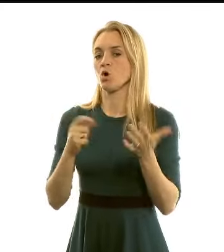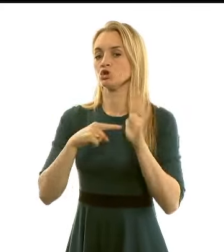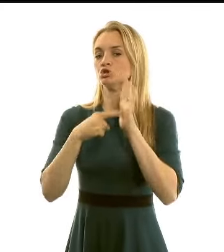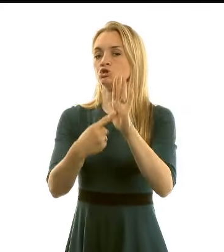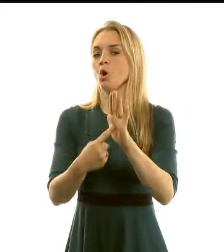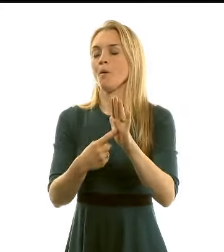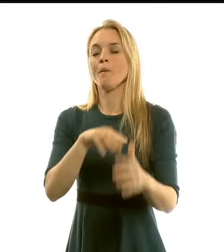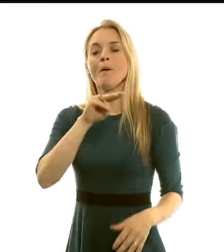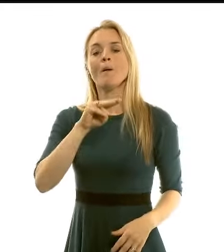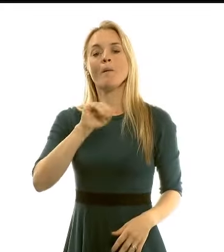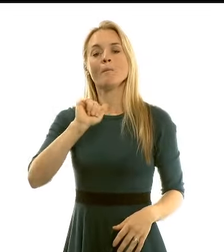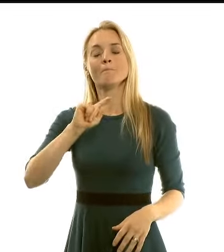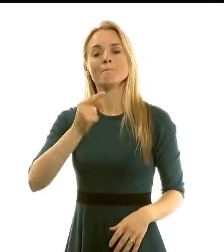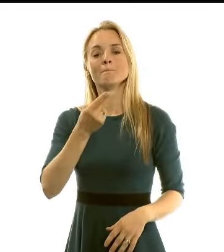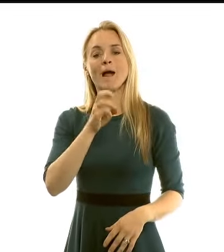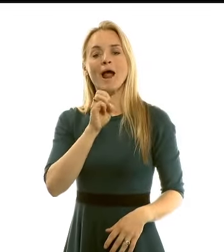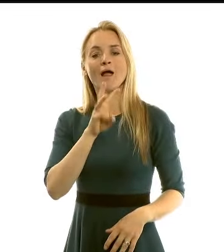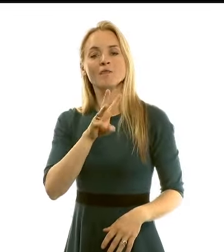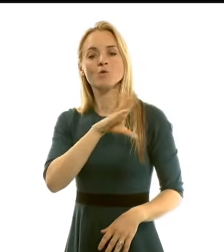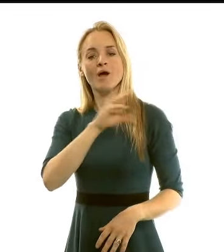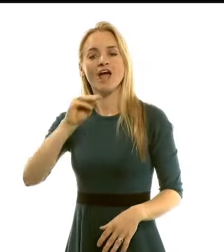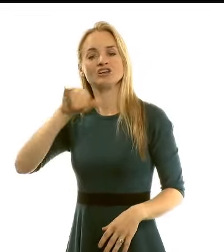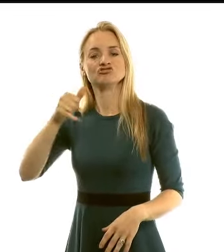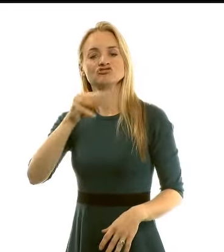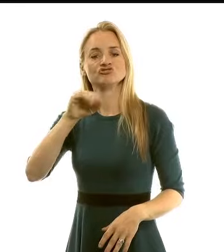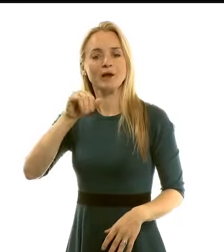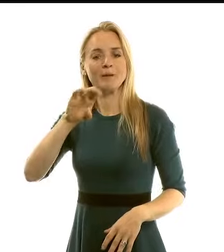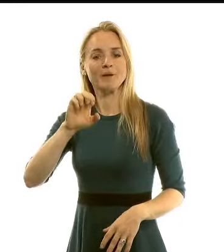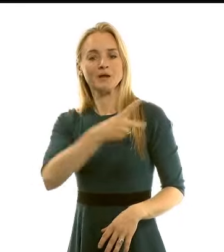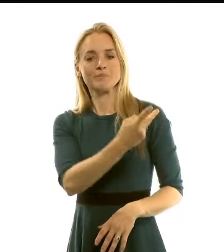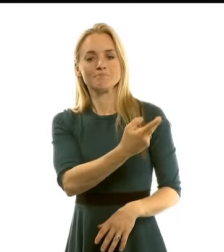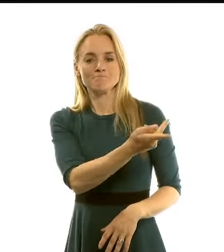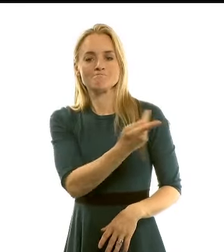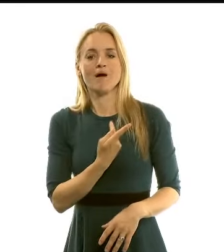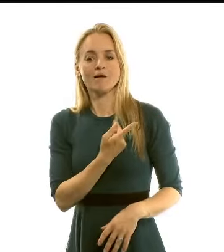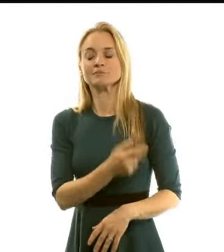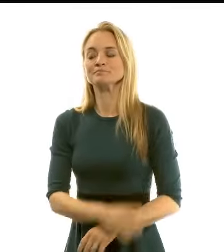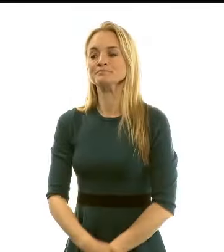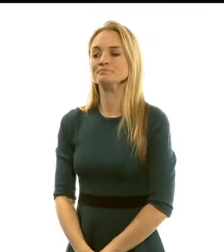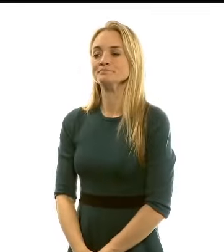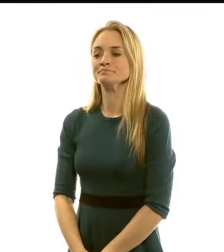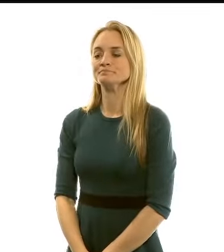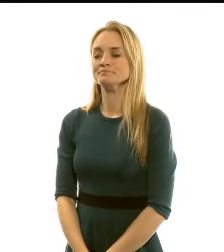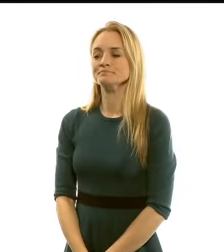Jamie? Yeah! There they are. Wait, you don't want my phone?